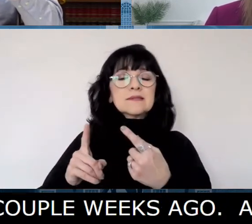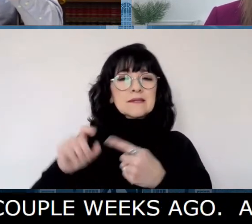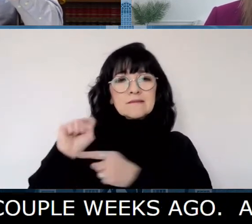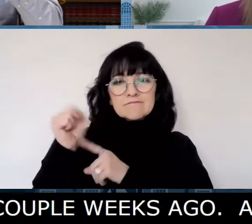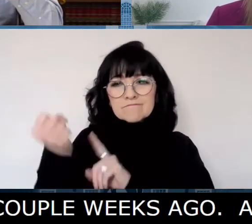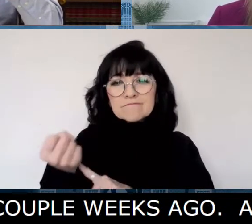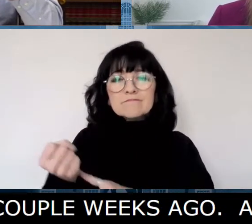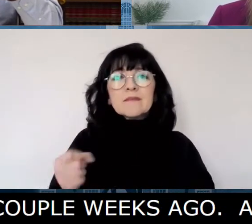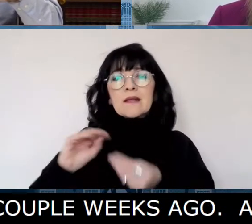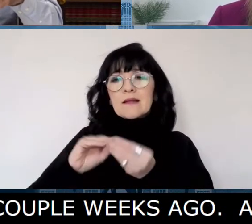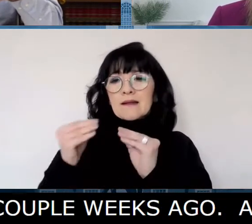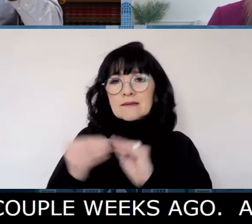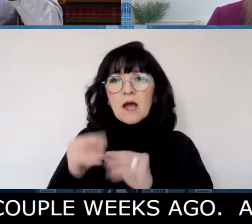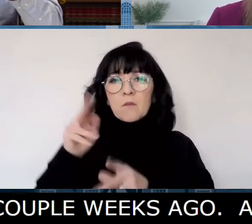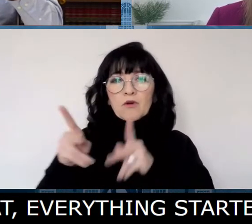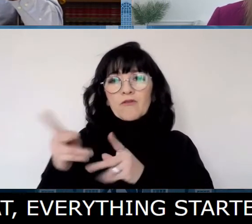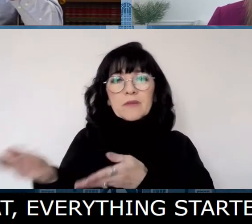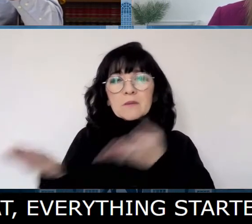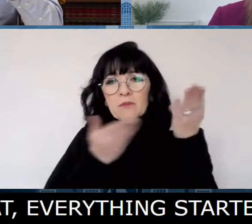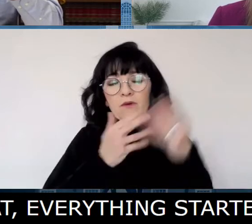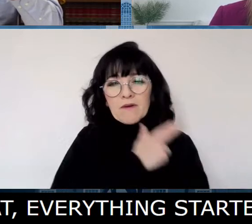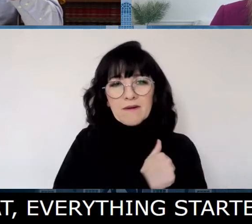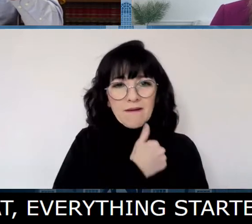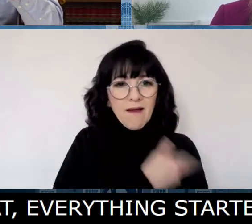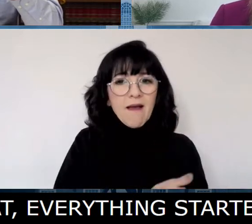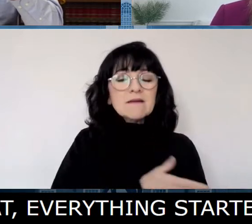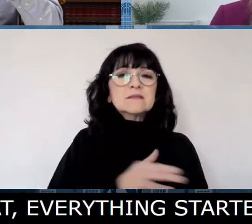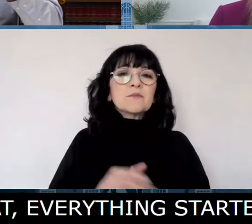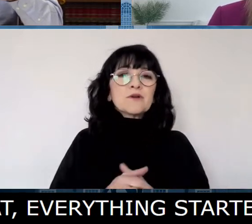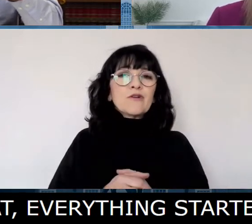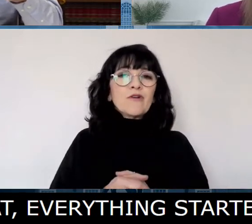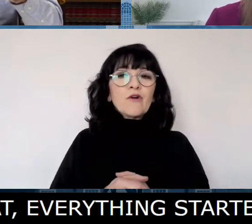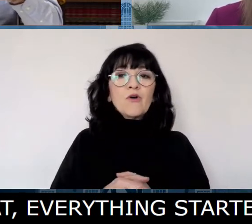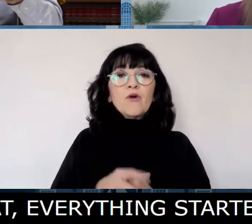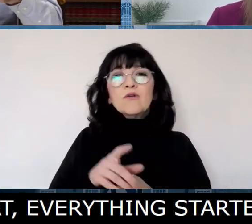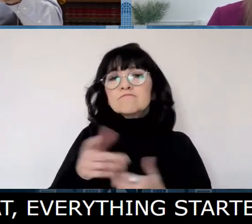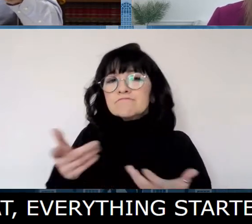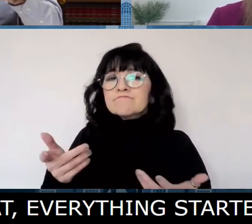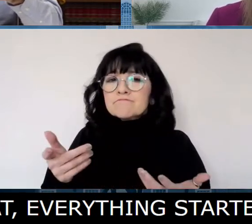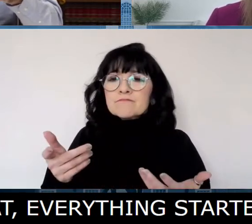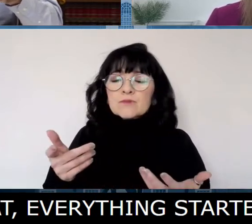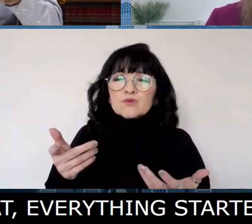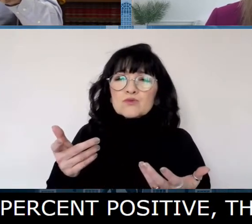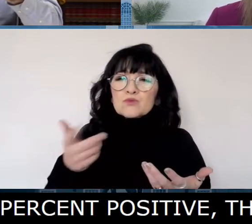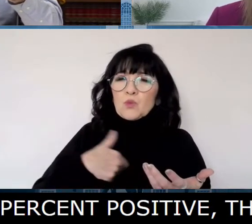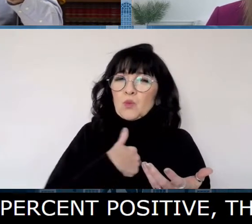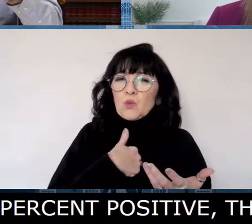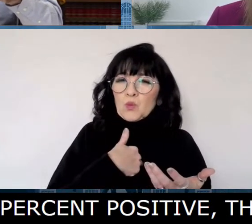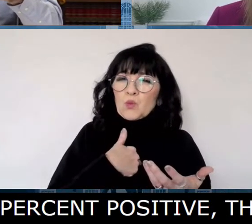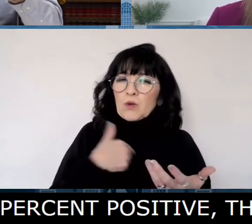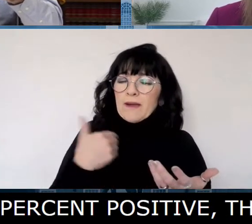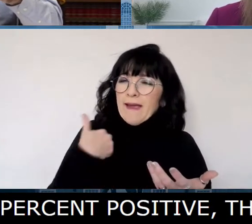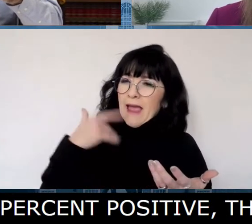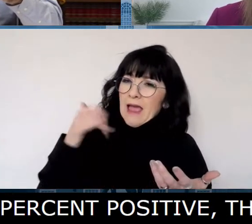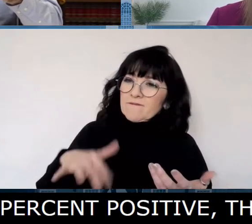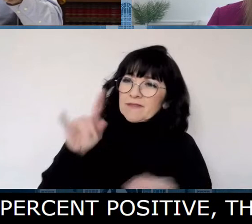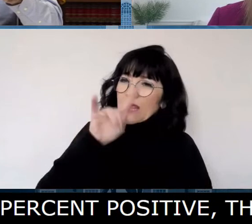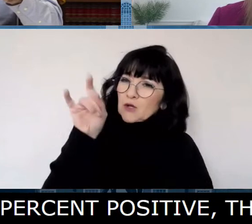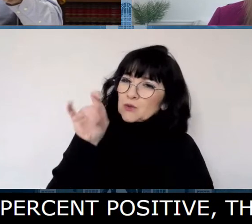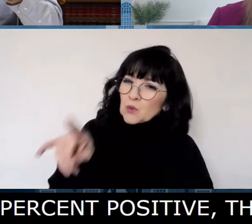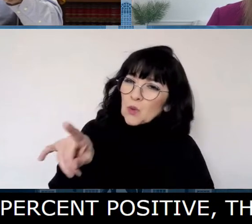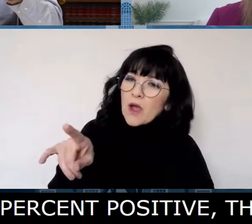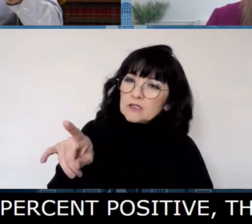to the hospitalizations, admissions for COVID. We've have this, this question